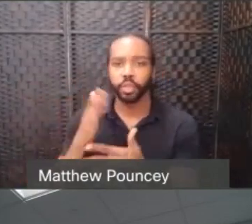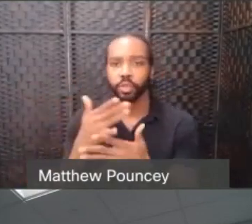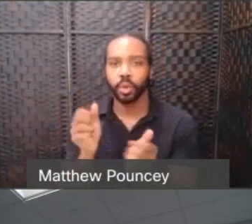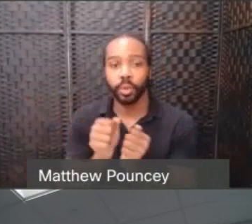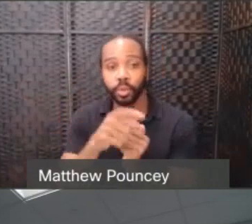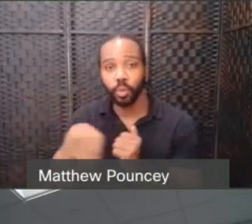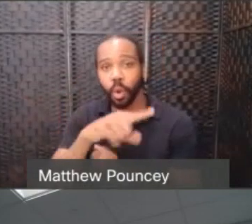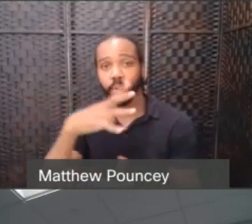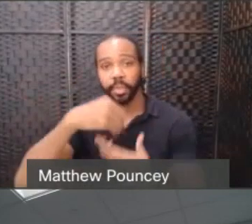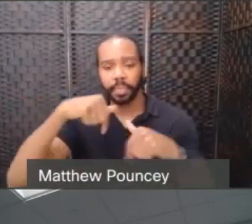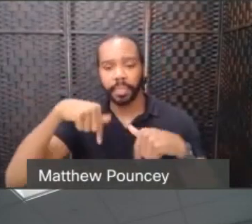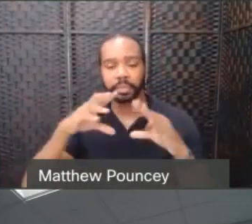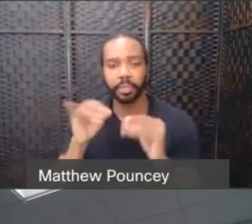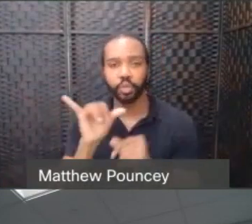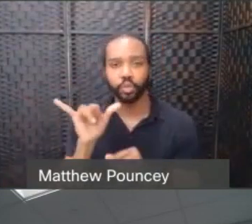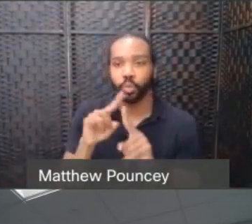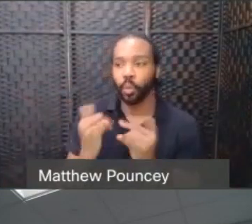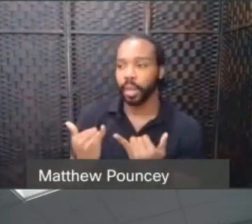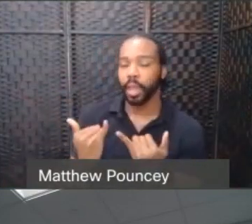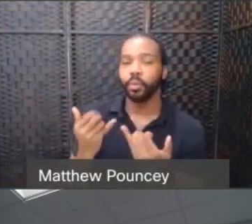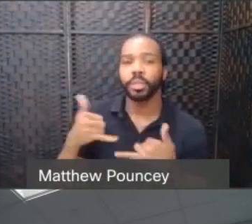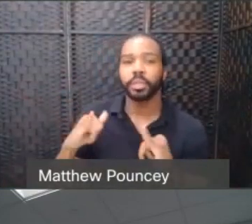in the planning phase of getting public input and